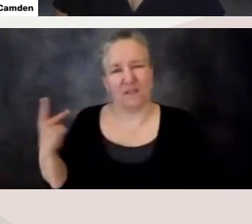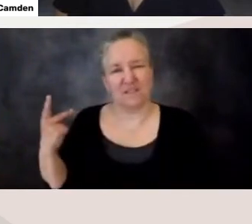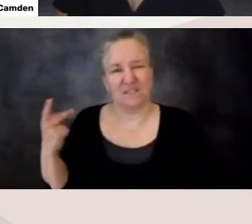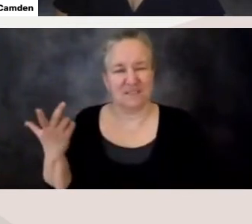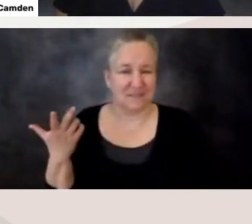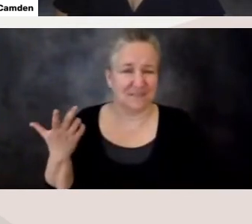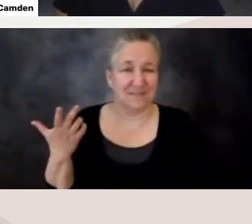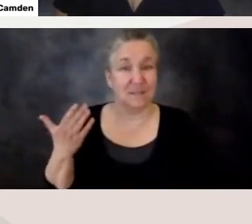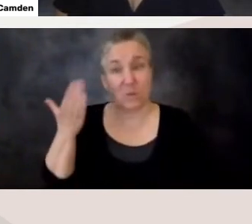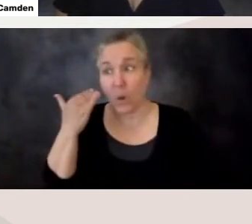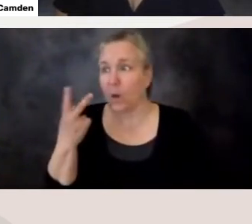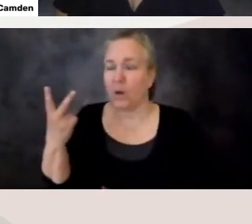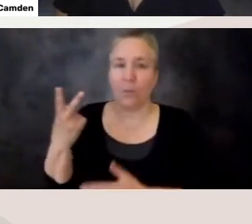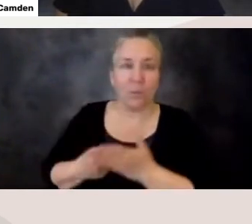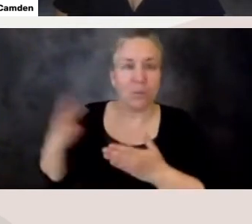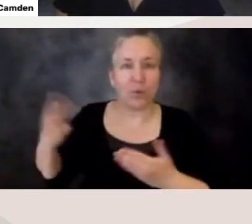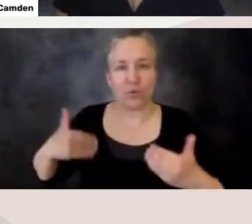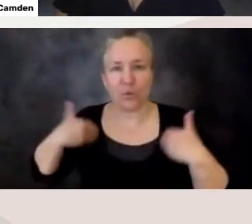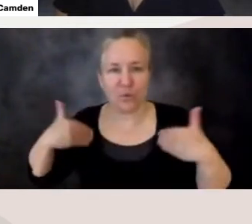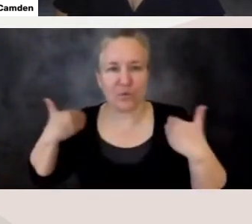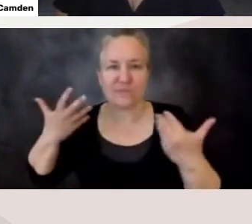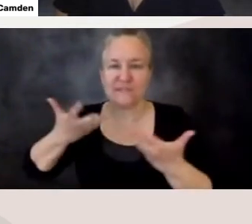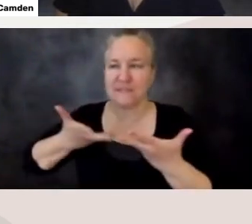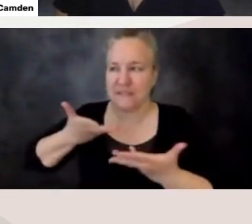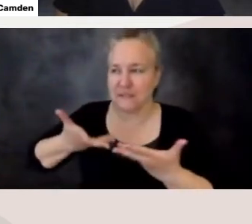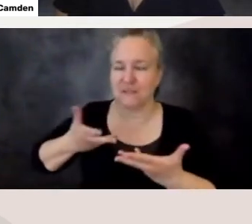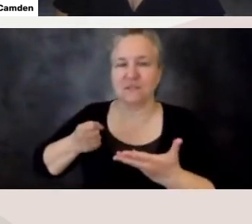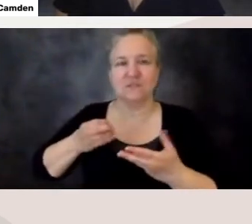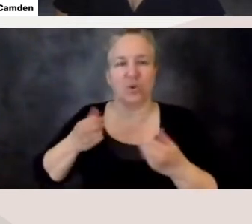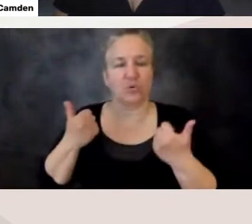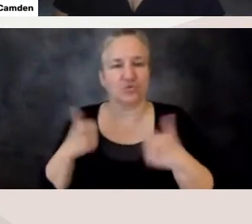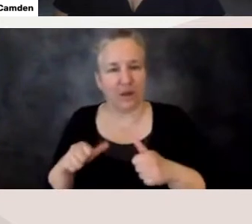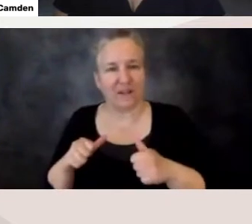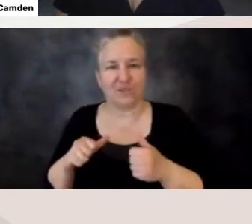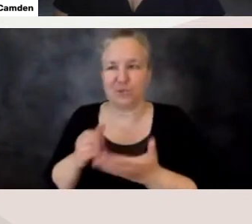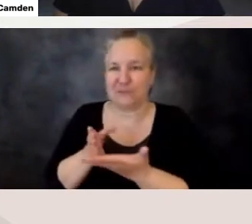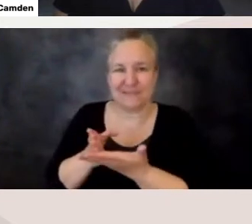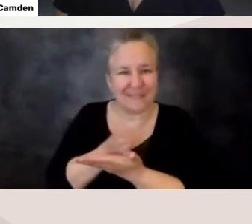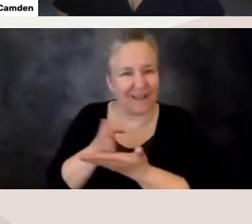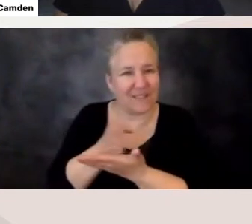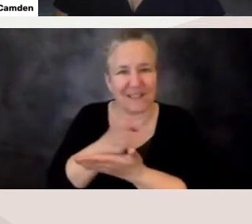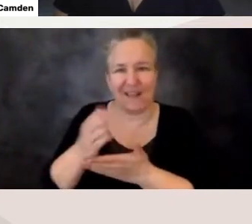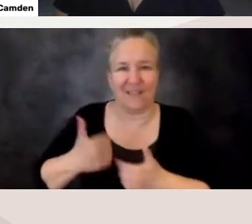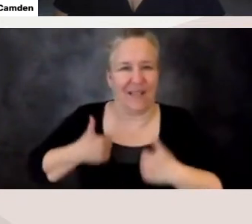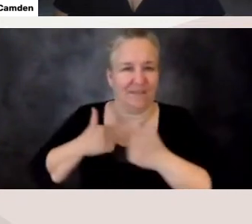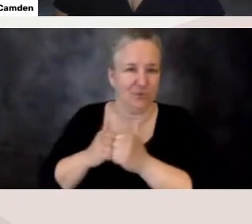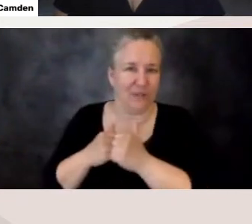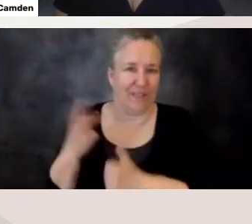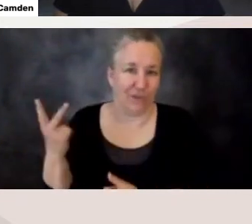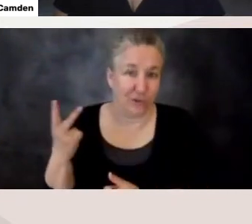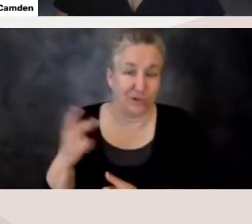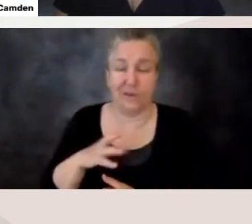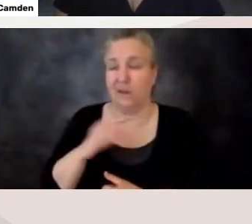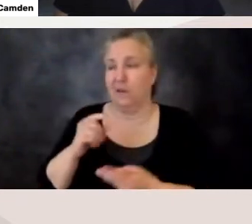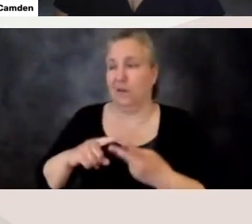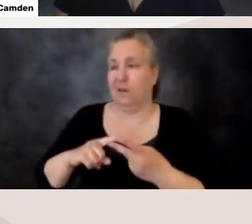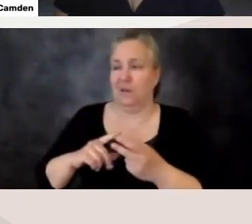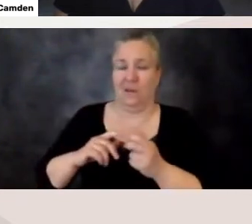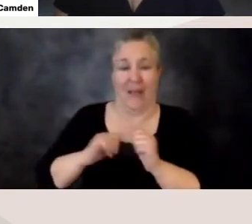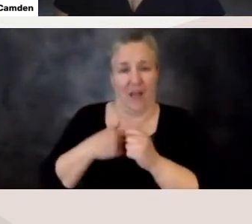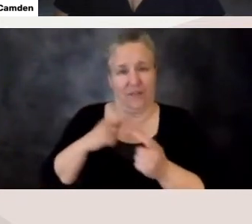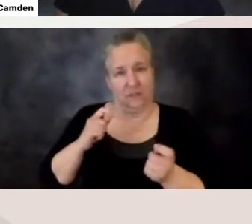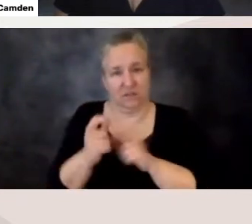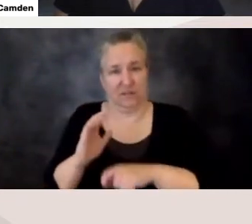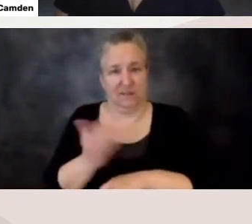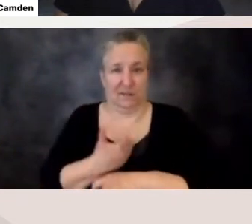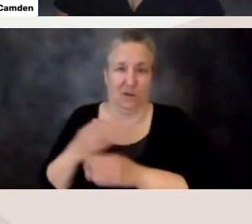were both young. And so just trying to navigate this life together, and how it shifted our relationship